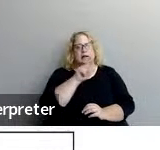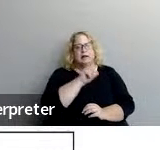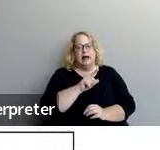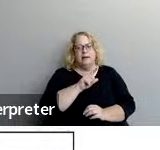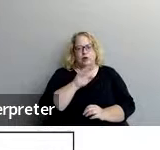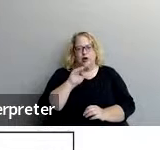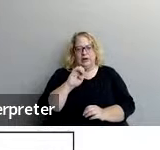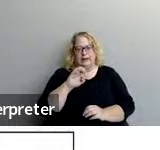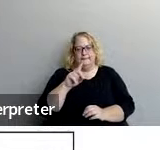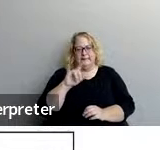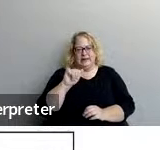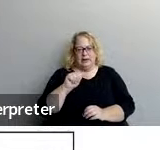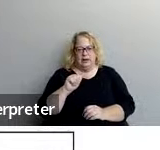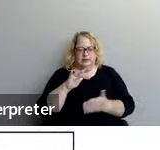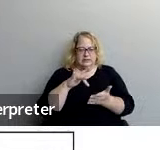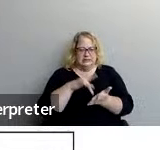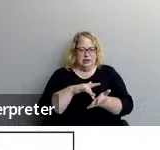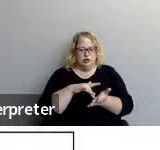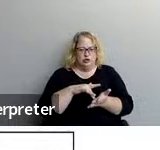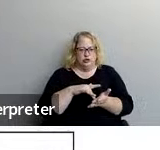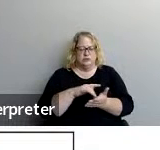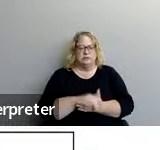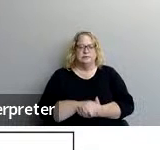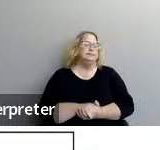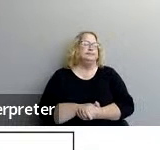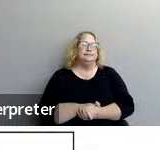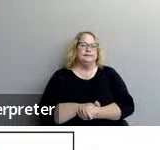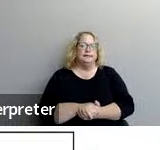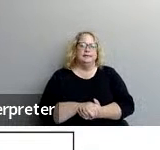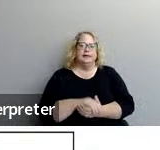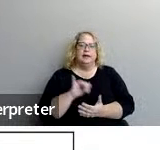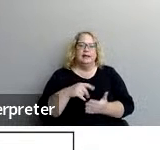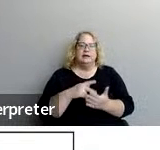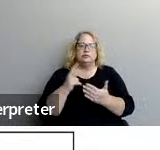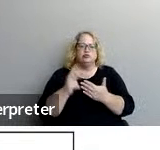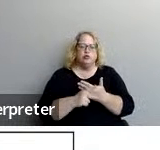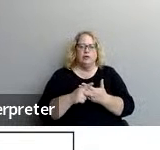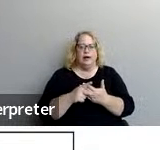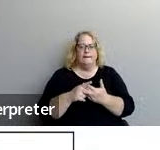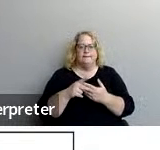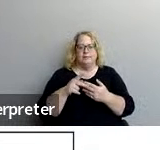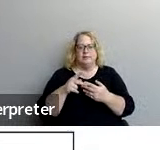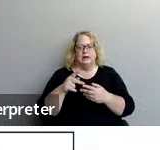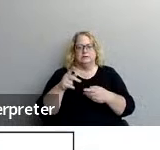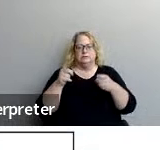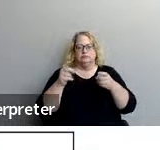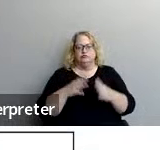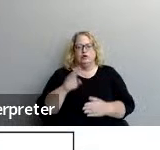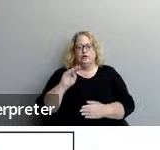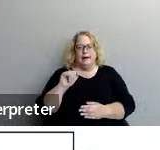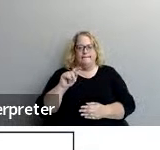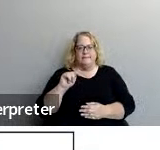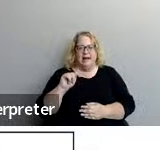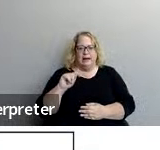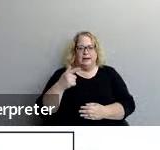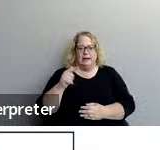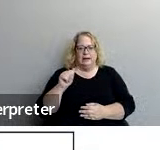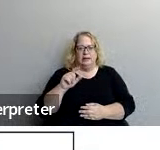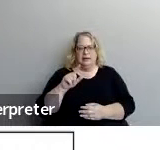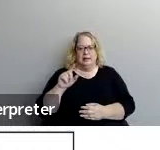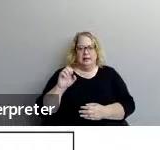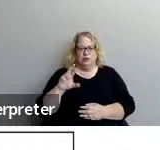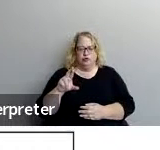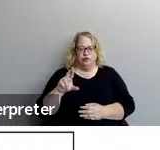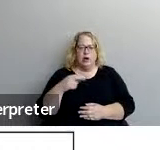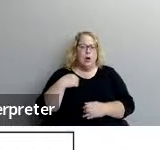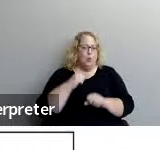Library Media Centers is a program that is overseen by Matt Glazer, who is our curriculum coordinator. So I worked